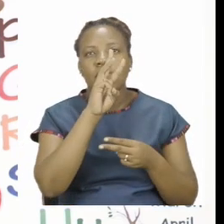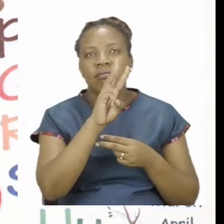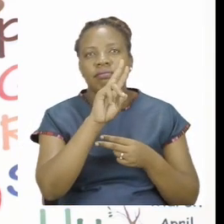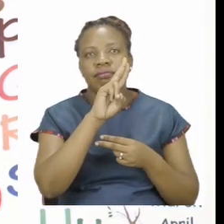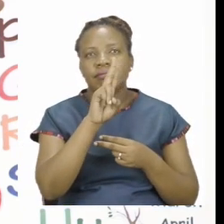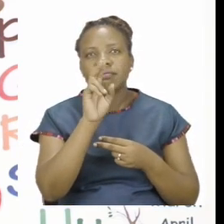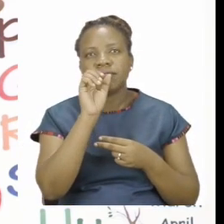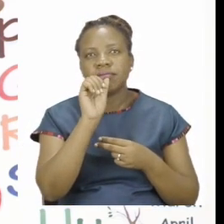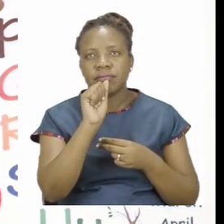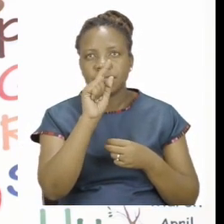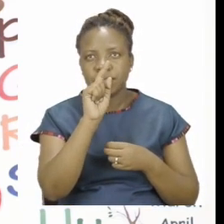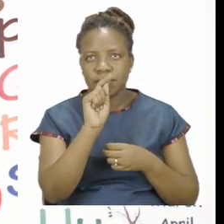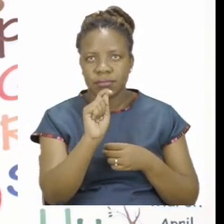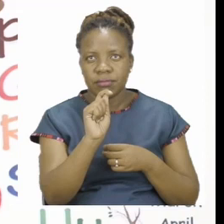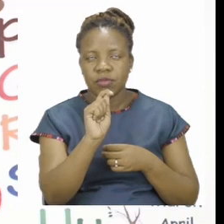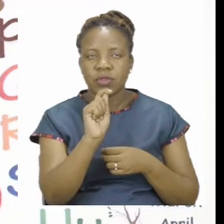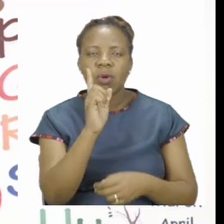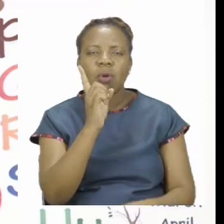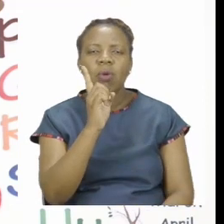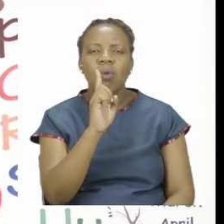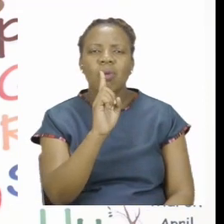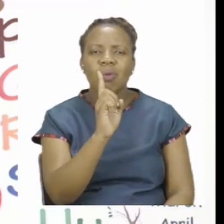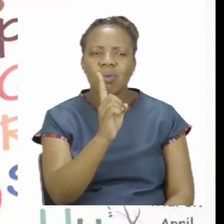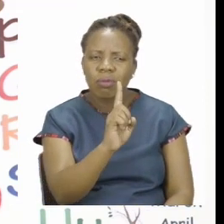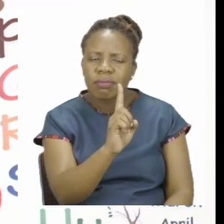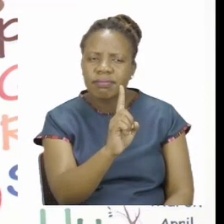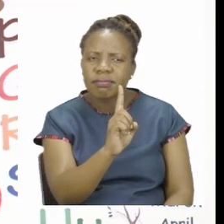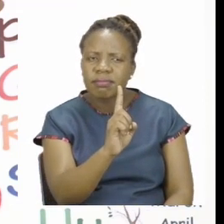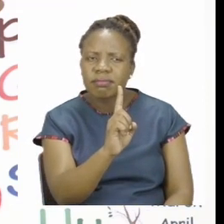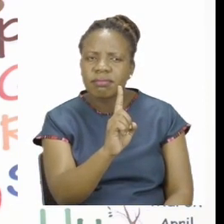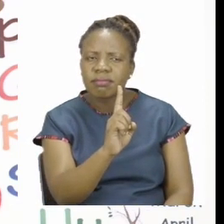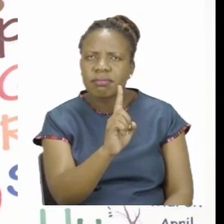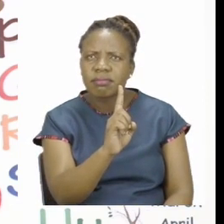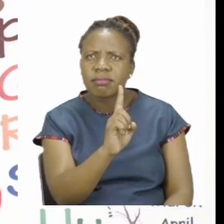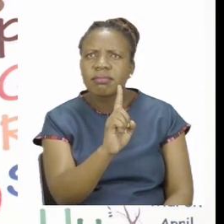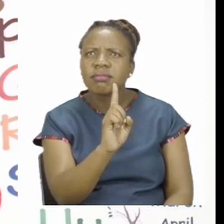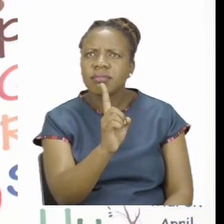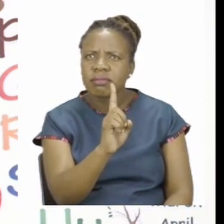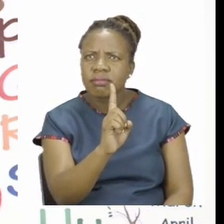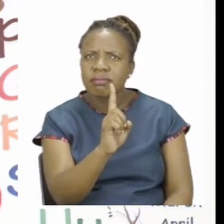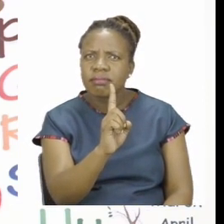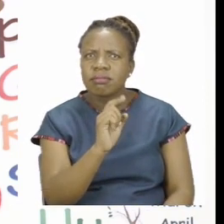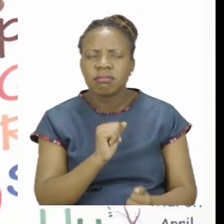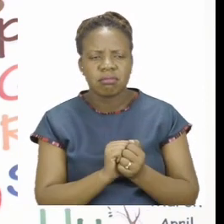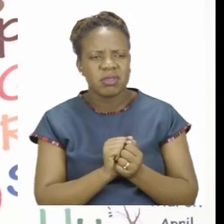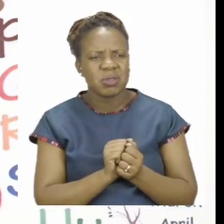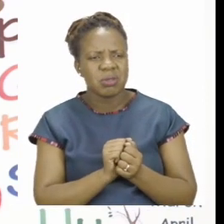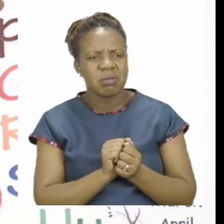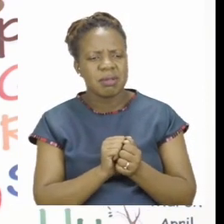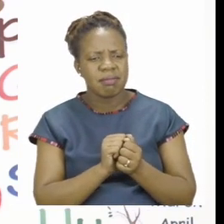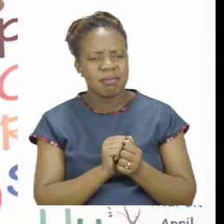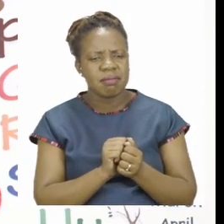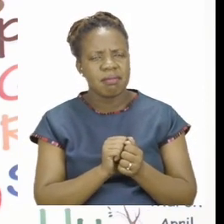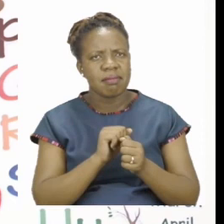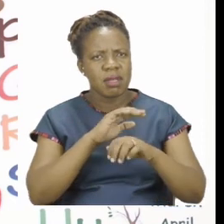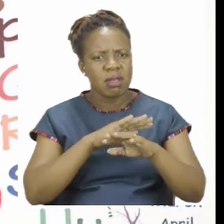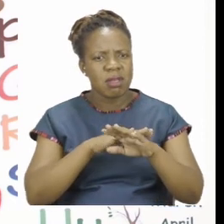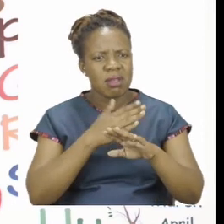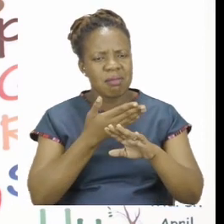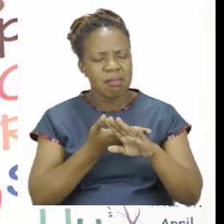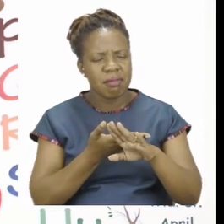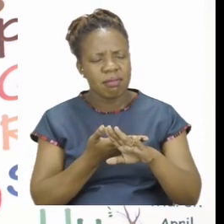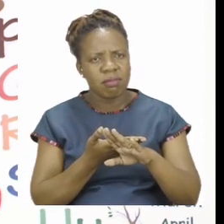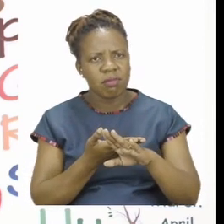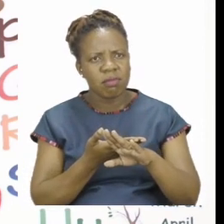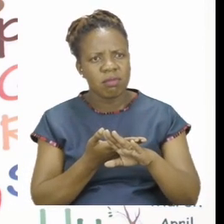can be used when we are asking for something that is specific. What color am I wearing? We're looking